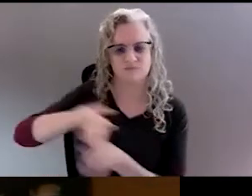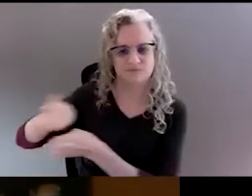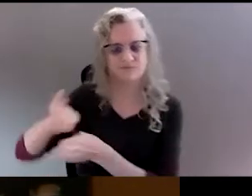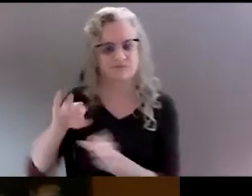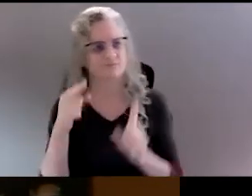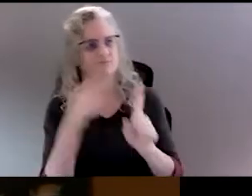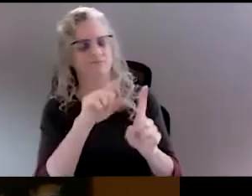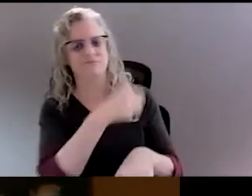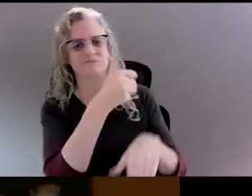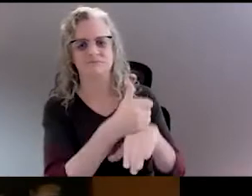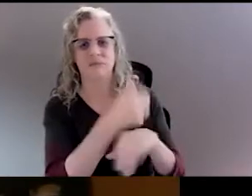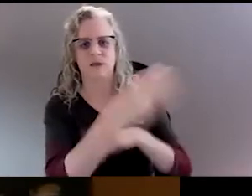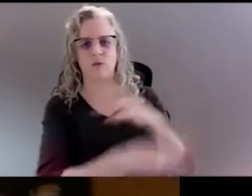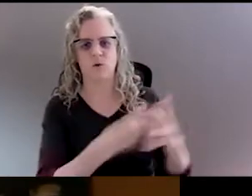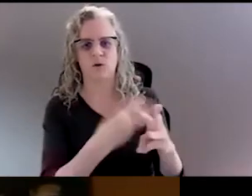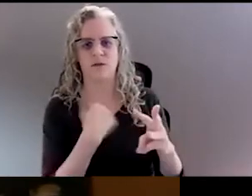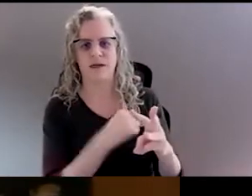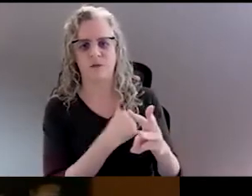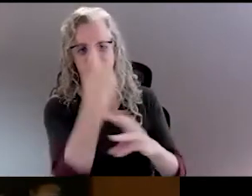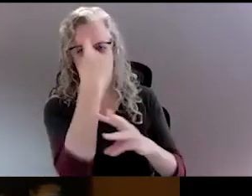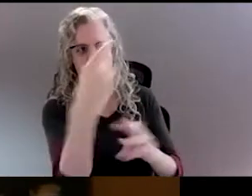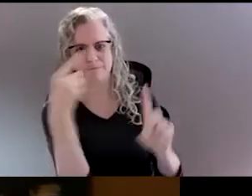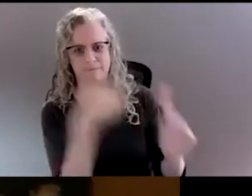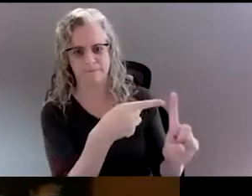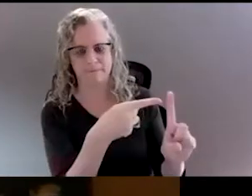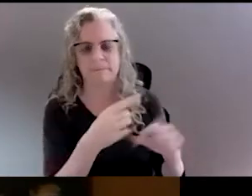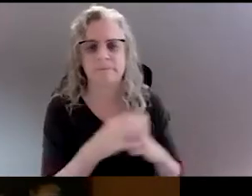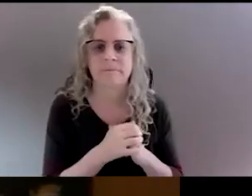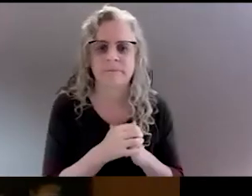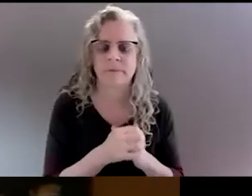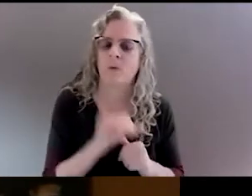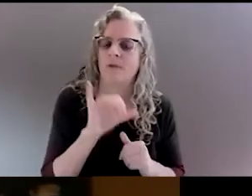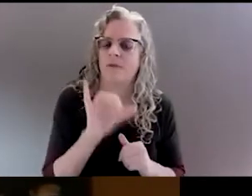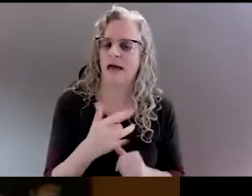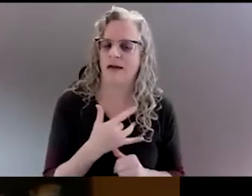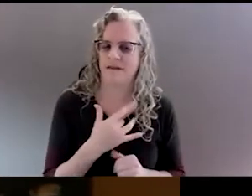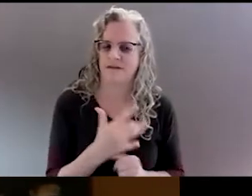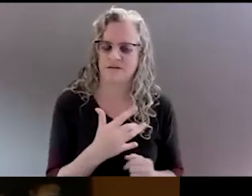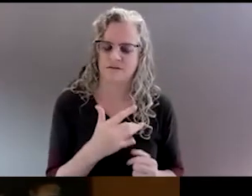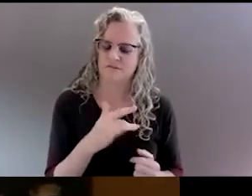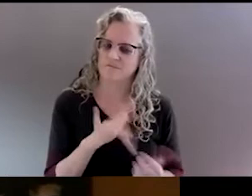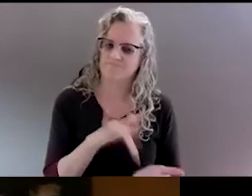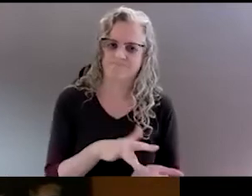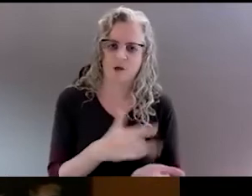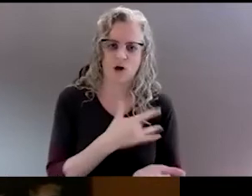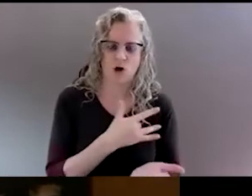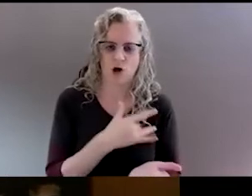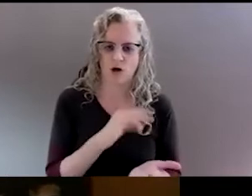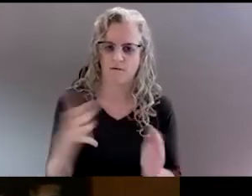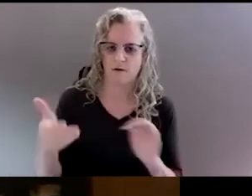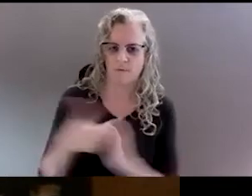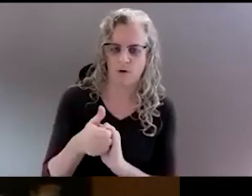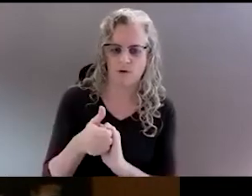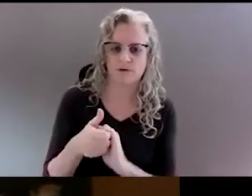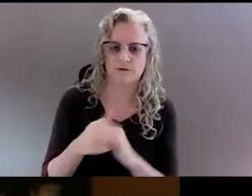So for me, that is really what is at the crux of how we partner. It's, are we actually identifying what